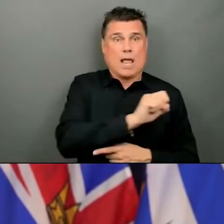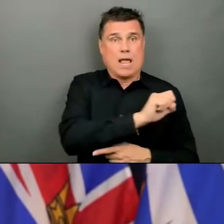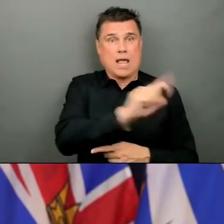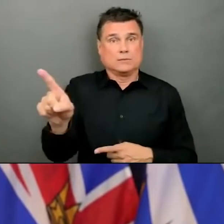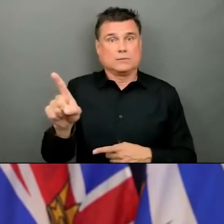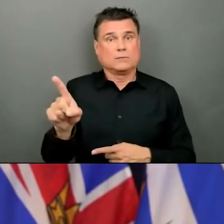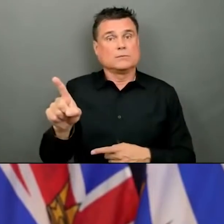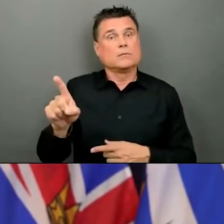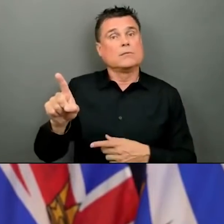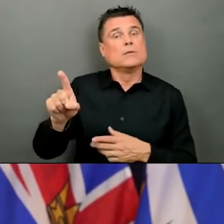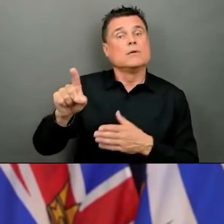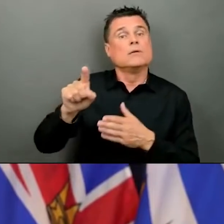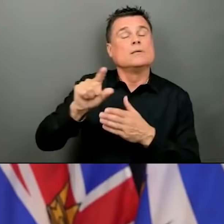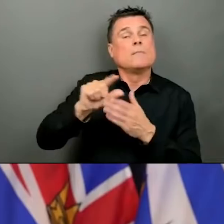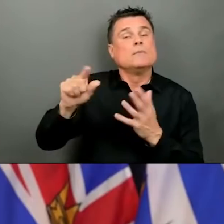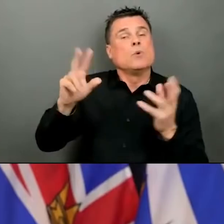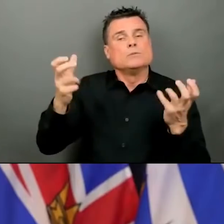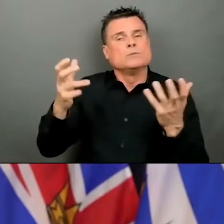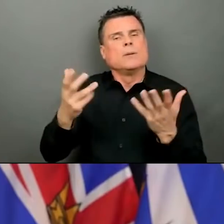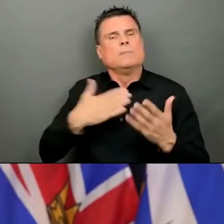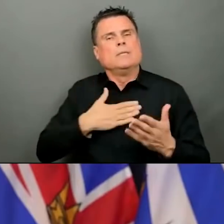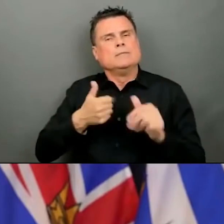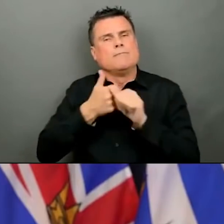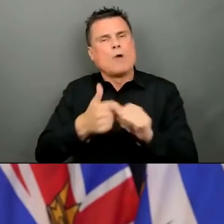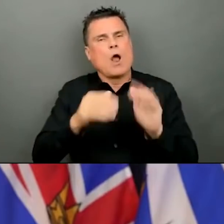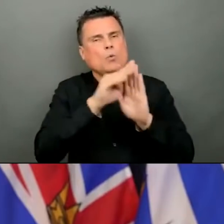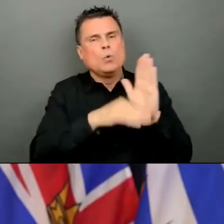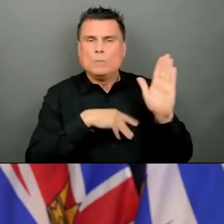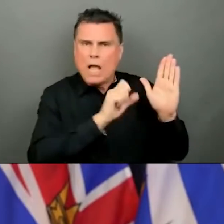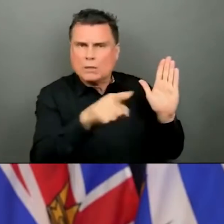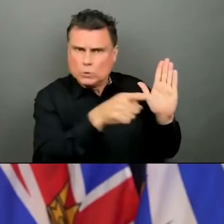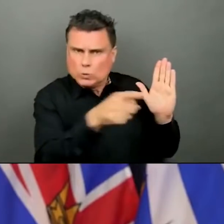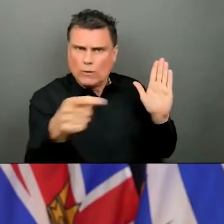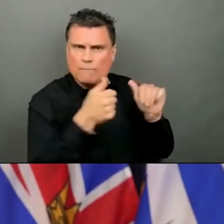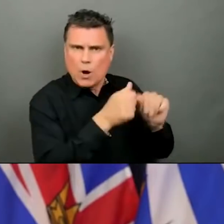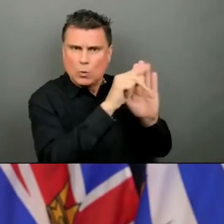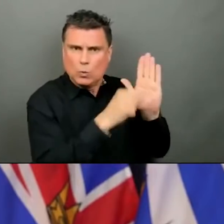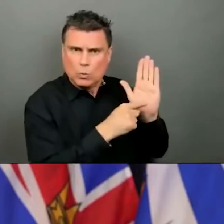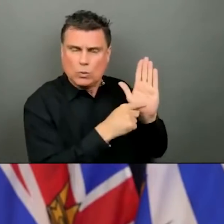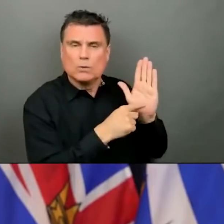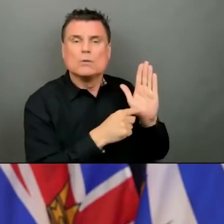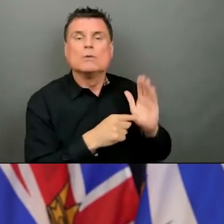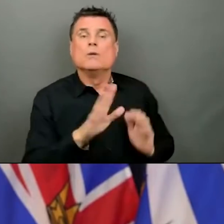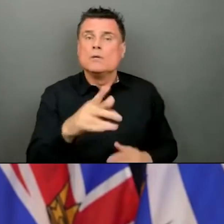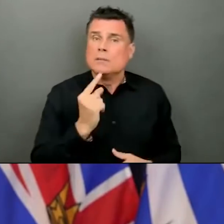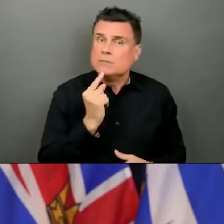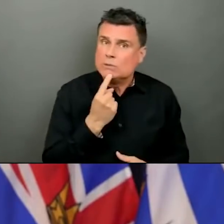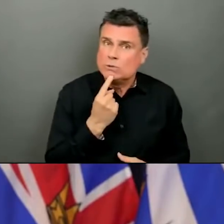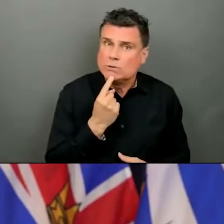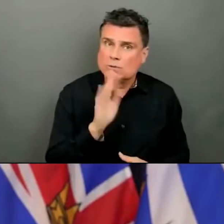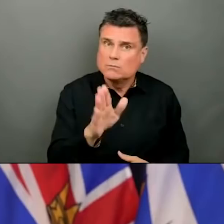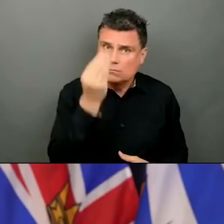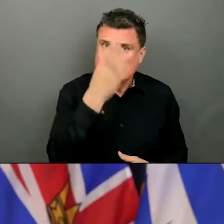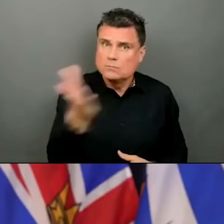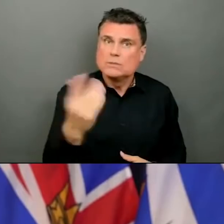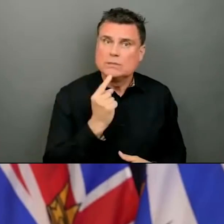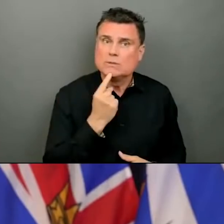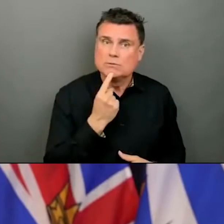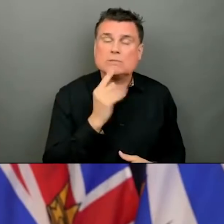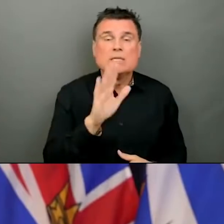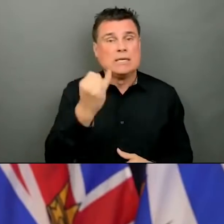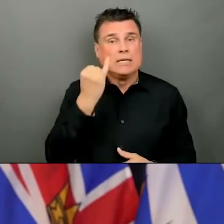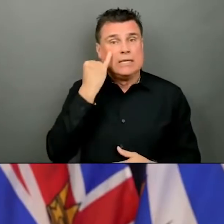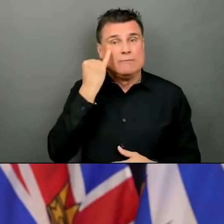place. So on Friday, Minister Mike Farnworth will issue orders under the Emergency Program Act to restrict